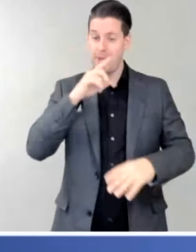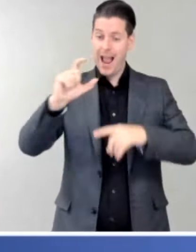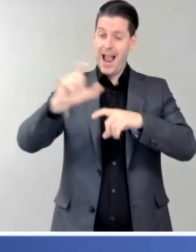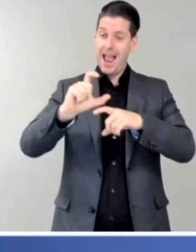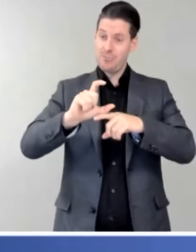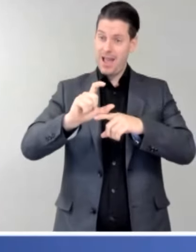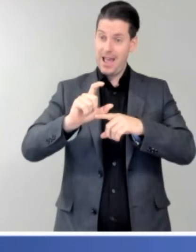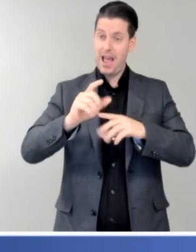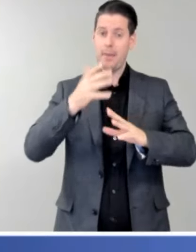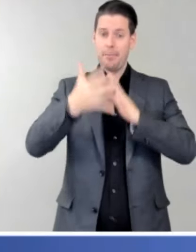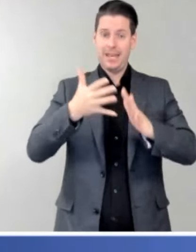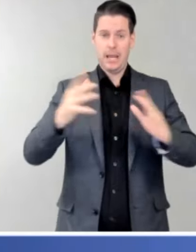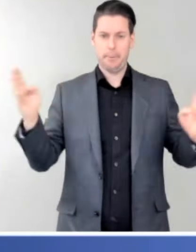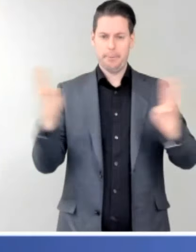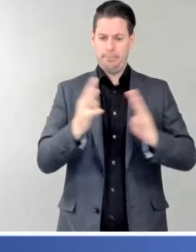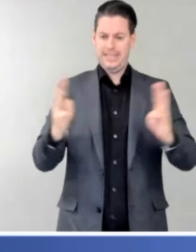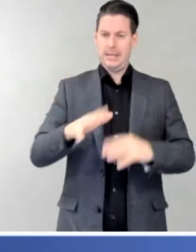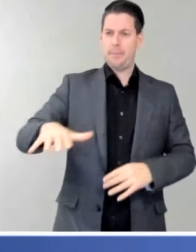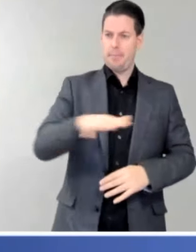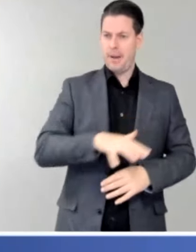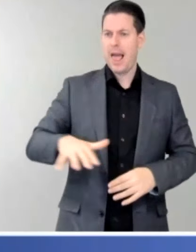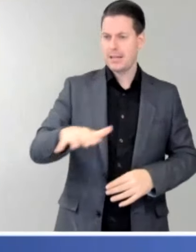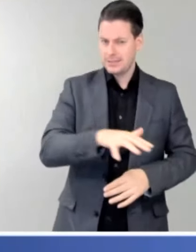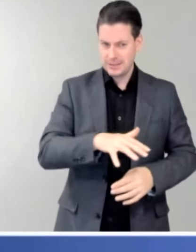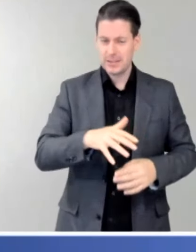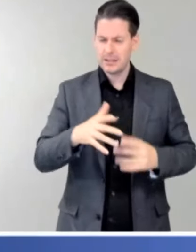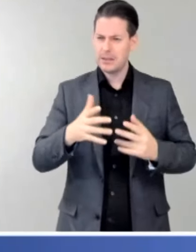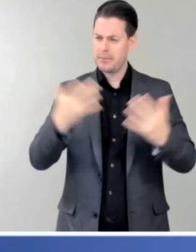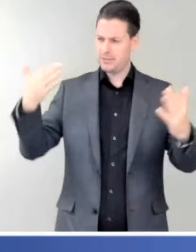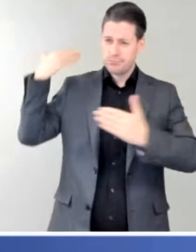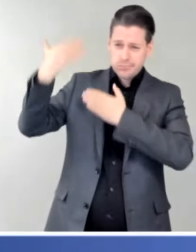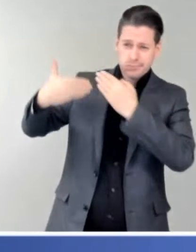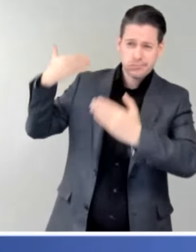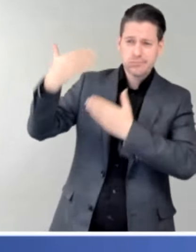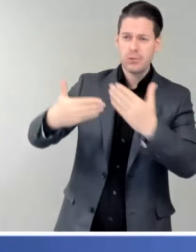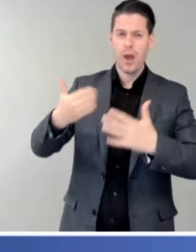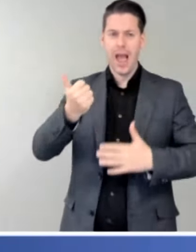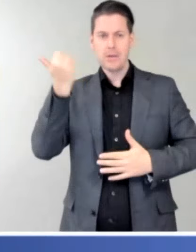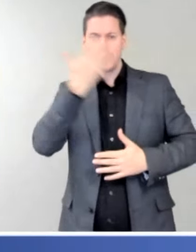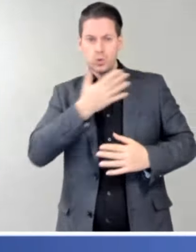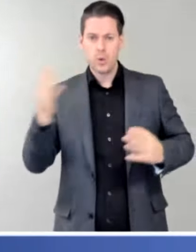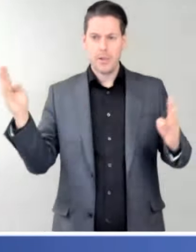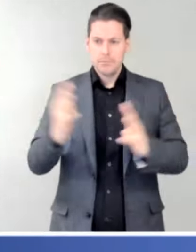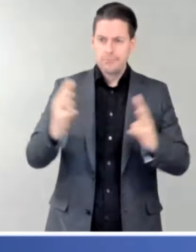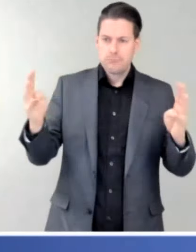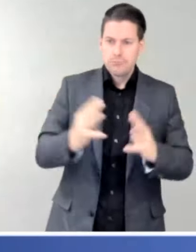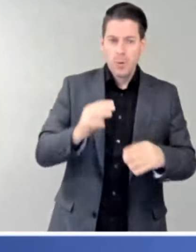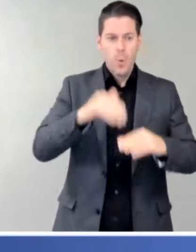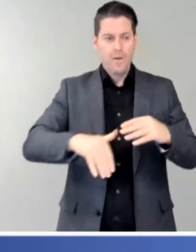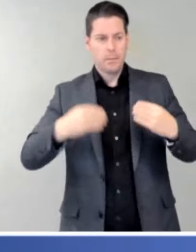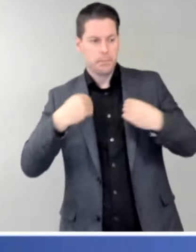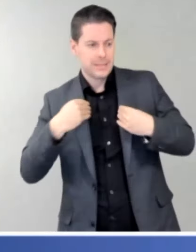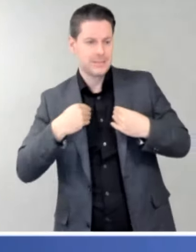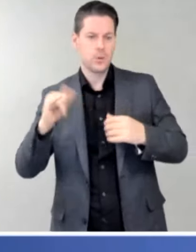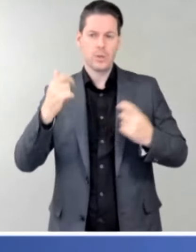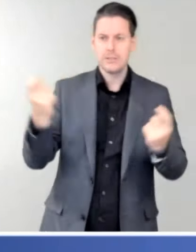place of gathering for many Aboriginal tribes of Australia to come together to deal with important business and also for ceremonial purposes. Our Ngunnawal ancestors